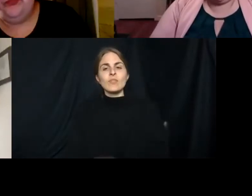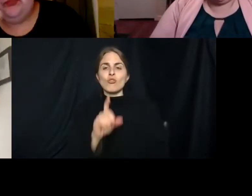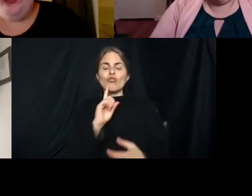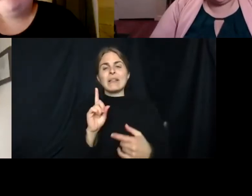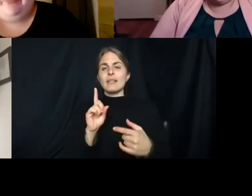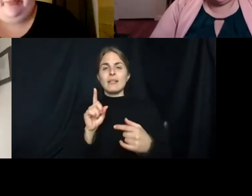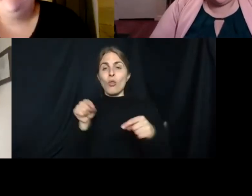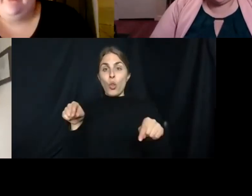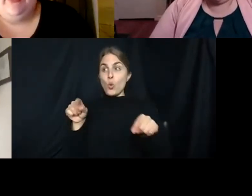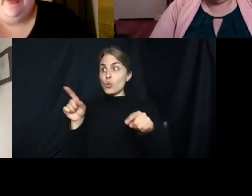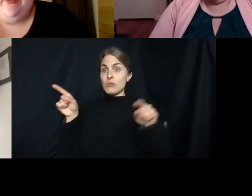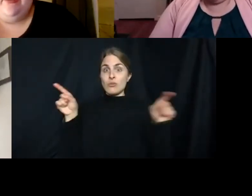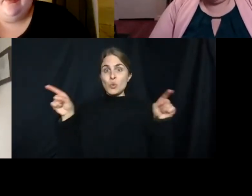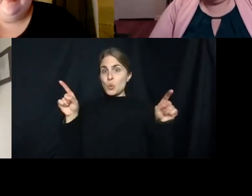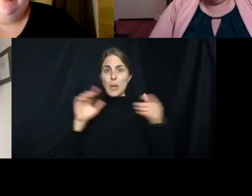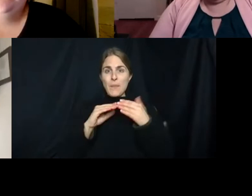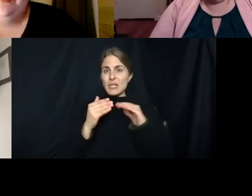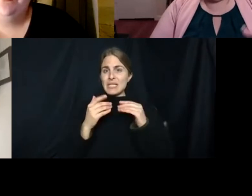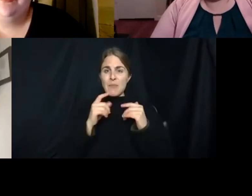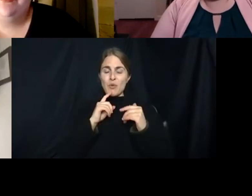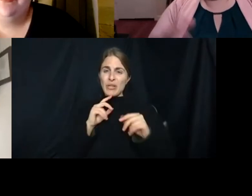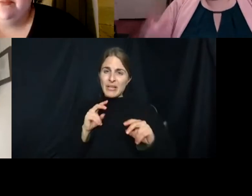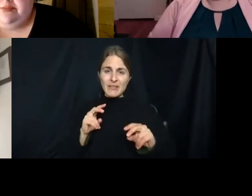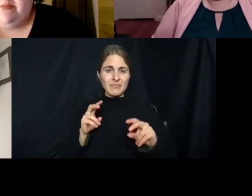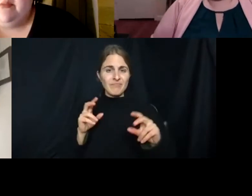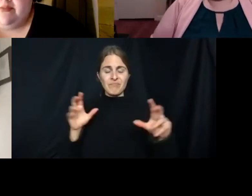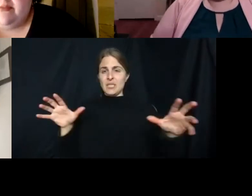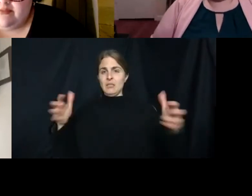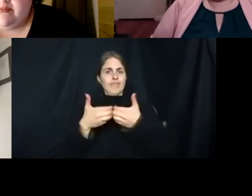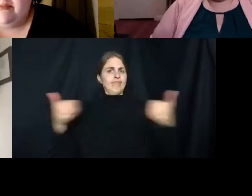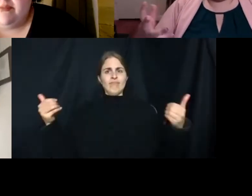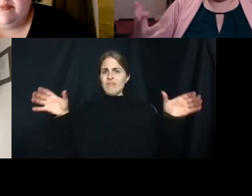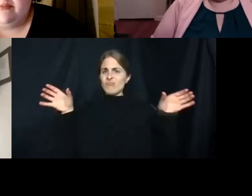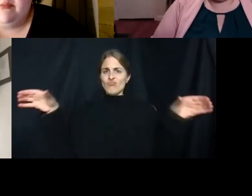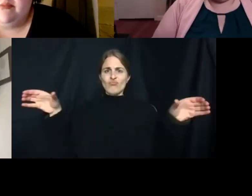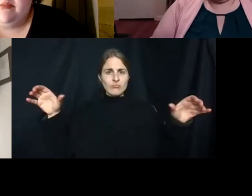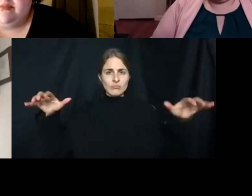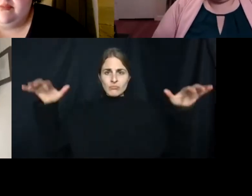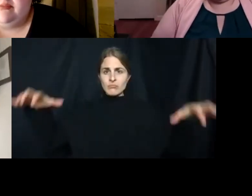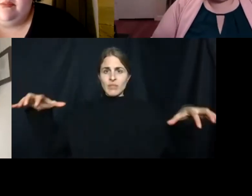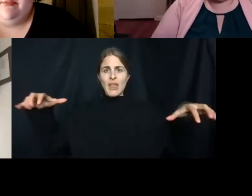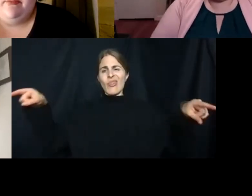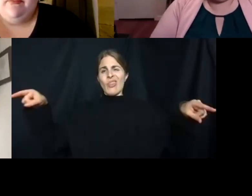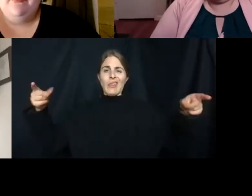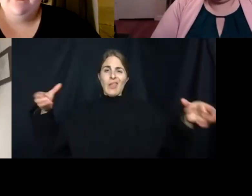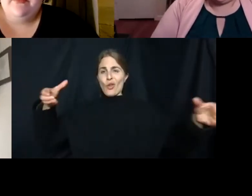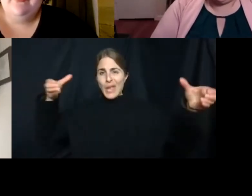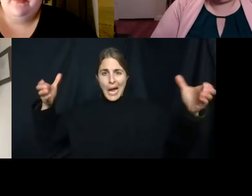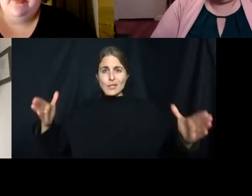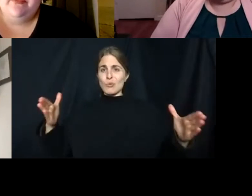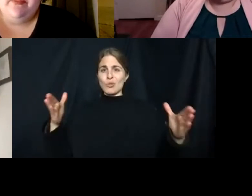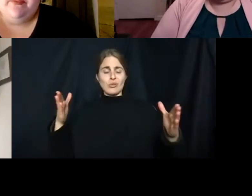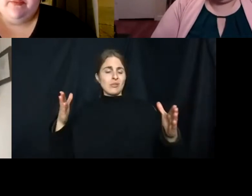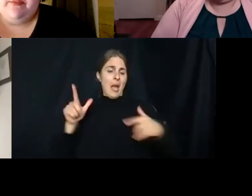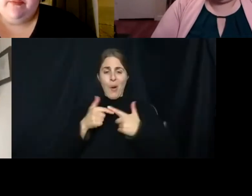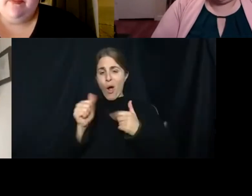two communities can be, and how we just have two groups of folks that think that they're the experts on people's bodies and